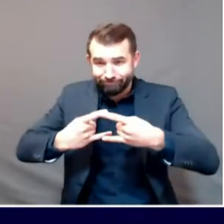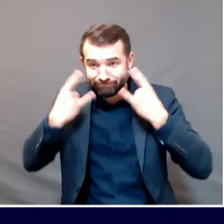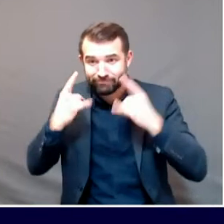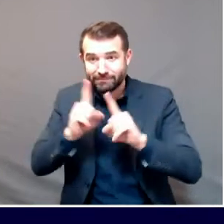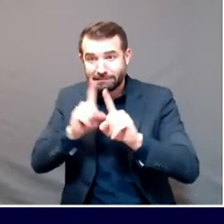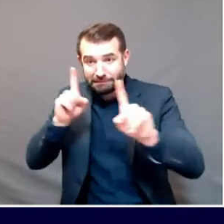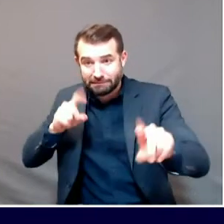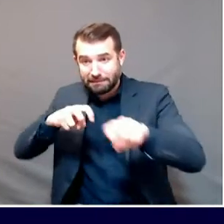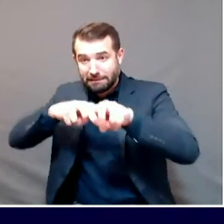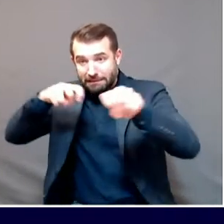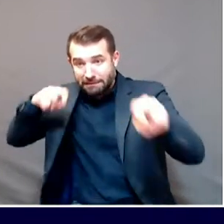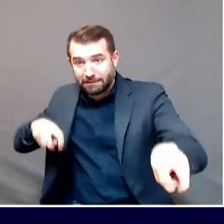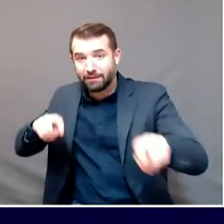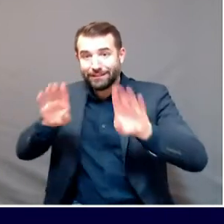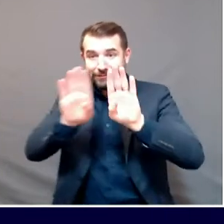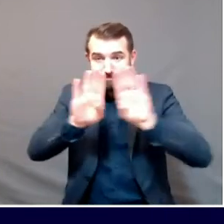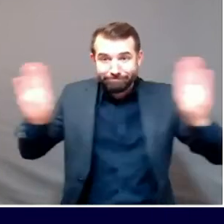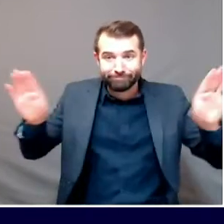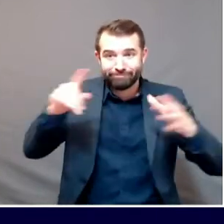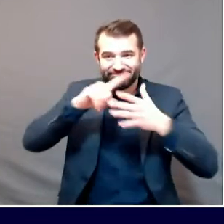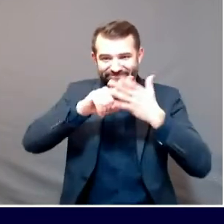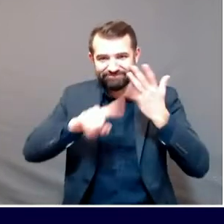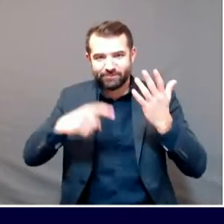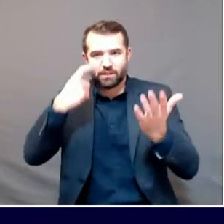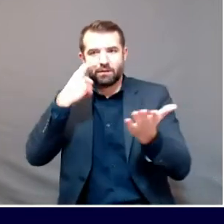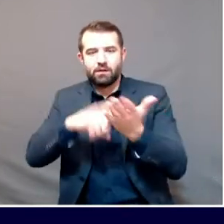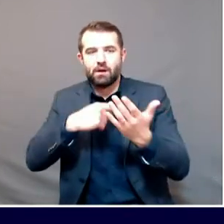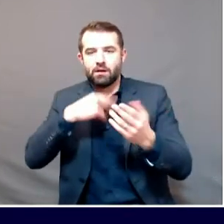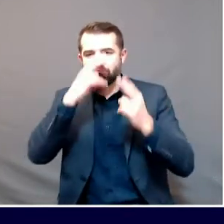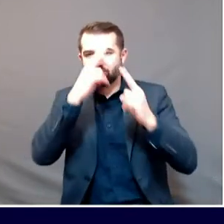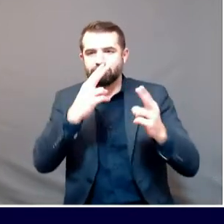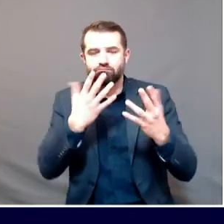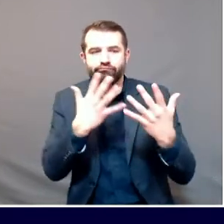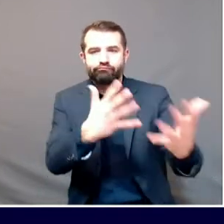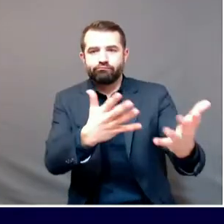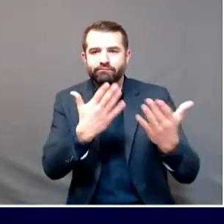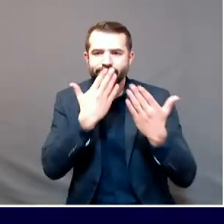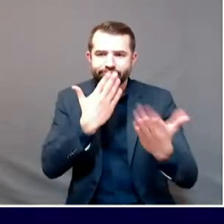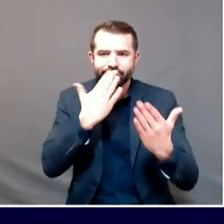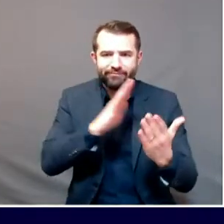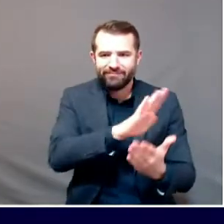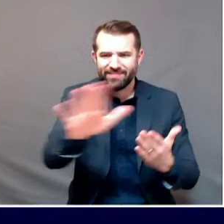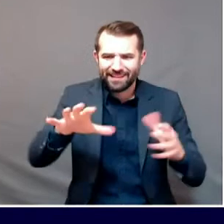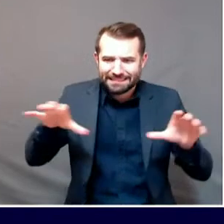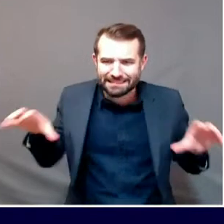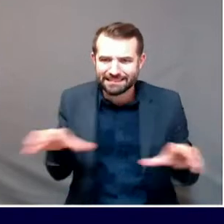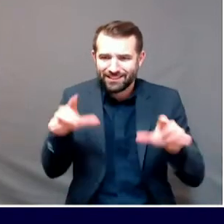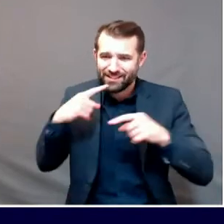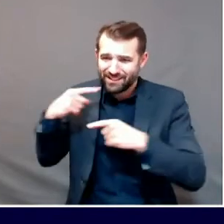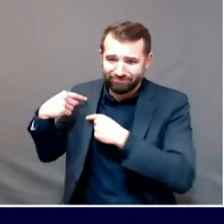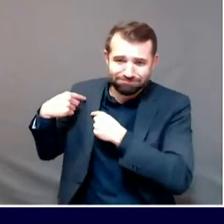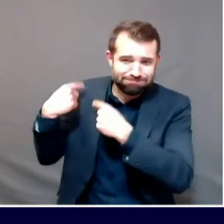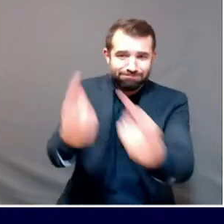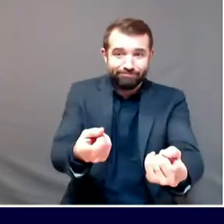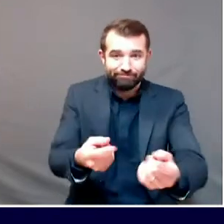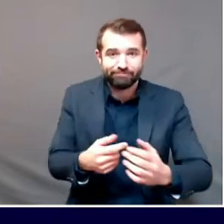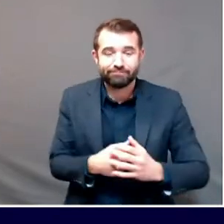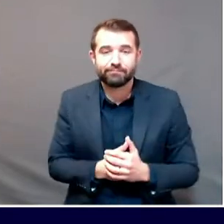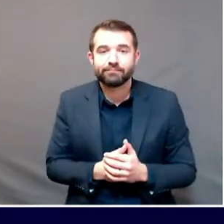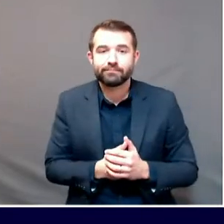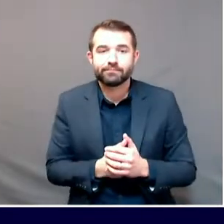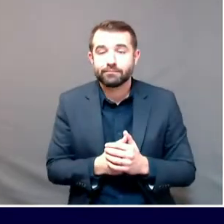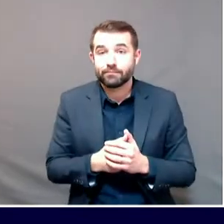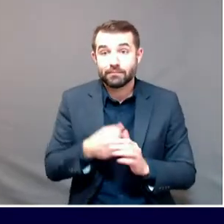And so I'd like to take a second to thank them for those extraordinary efforts this year. If you go back several months, there was a high degree